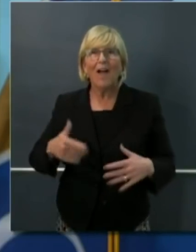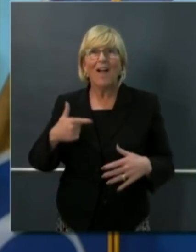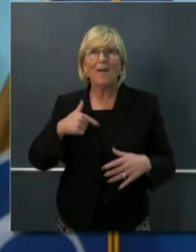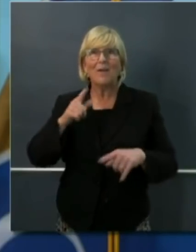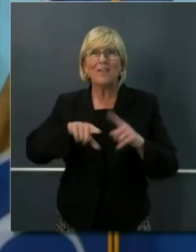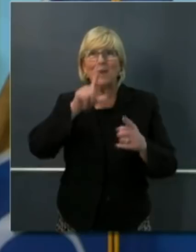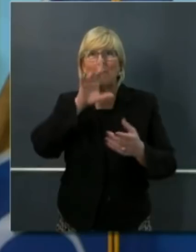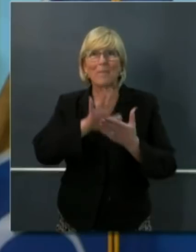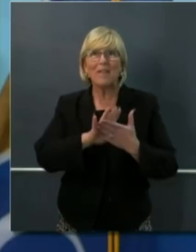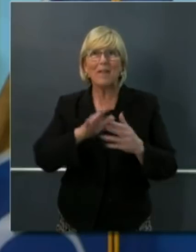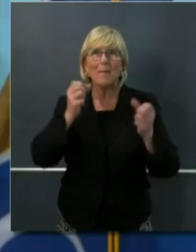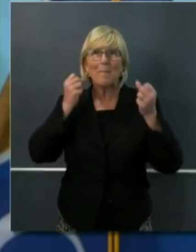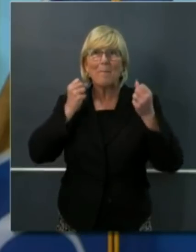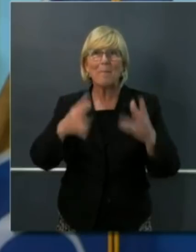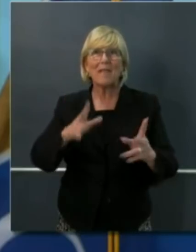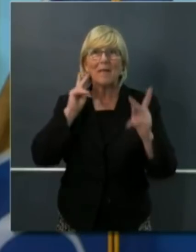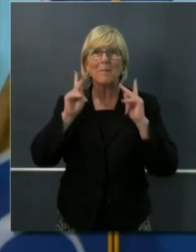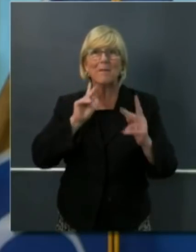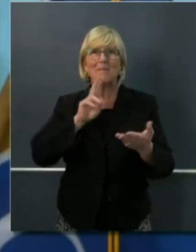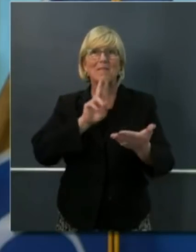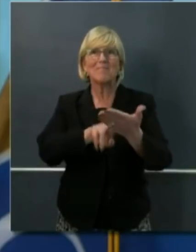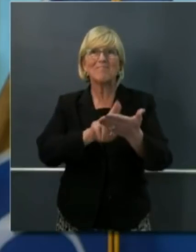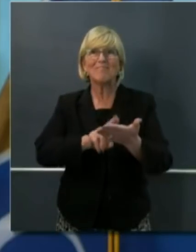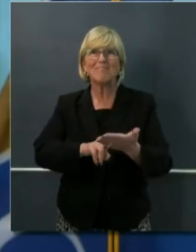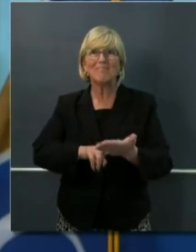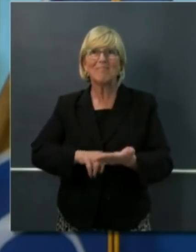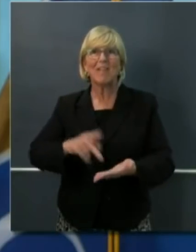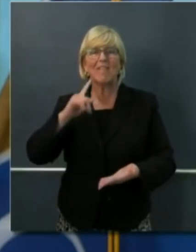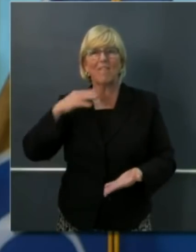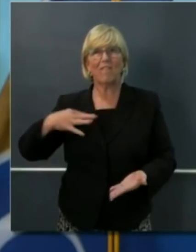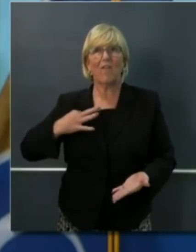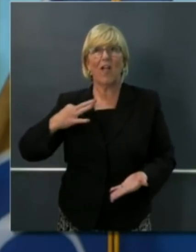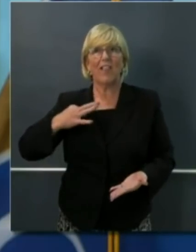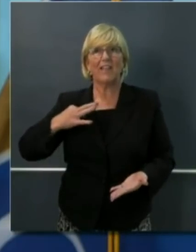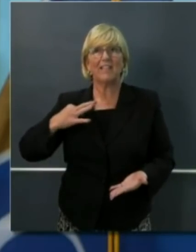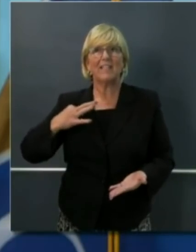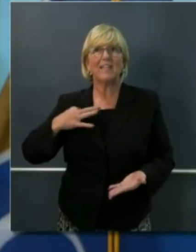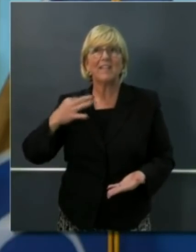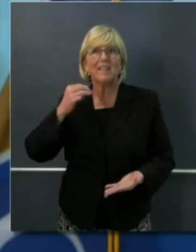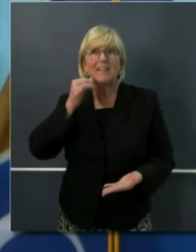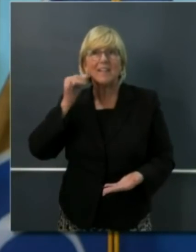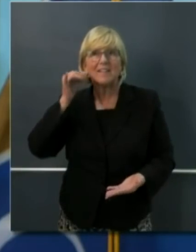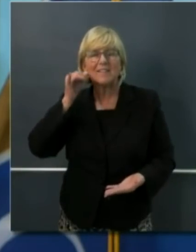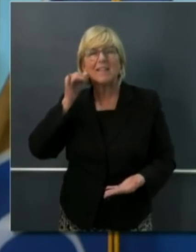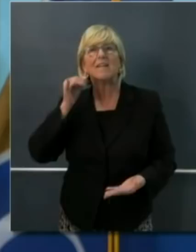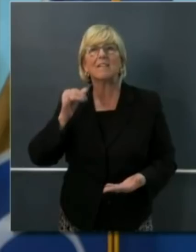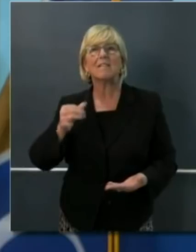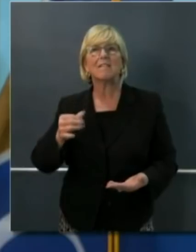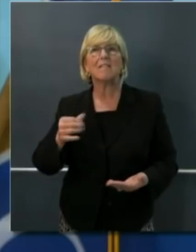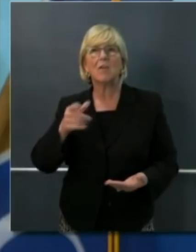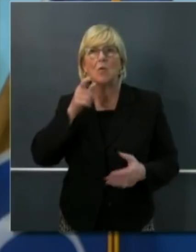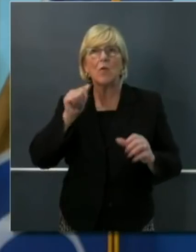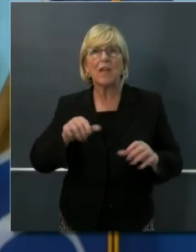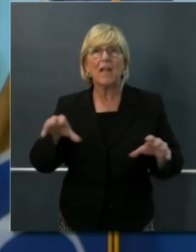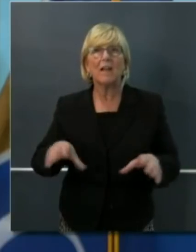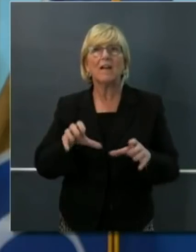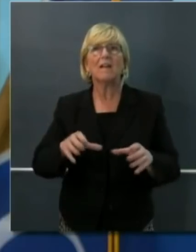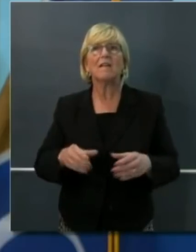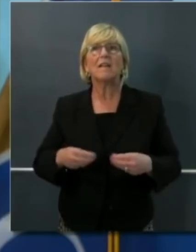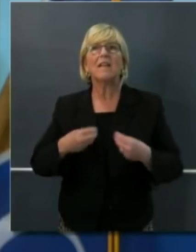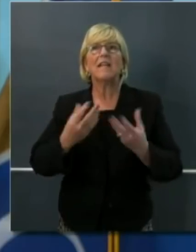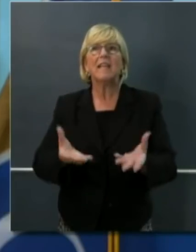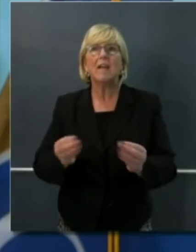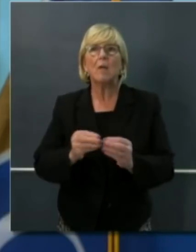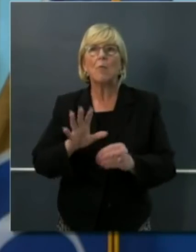by the response to that volunteer portal and the capacity for people that can do more and give more